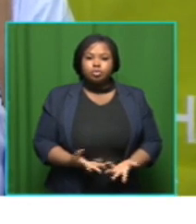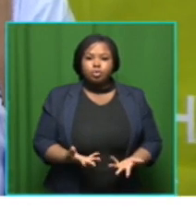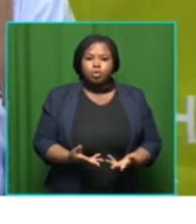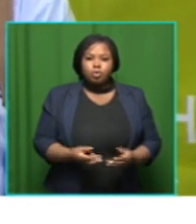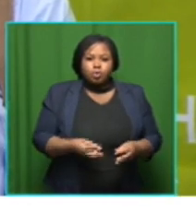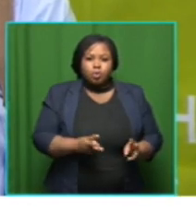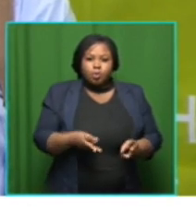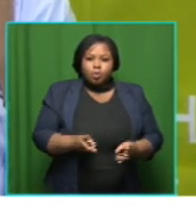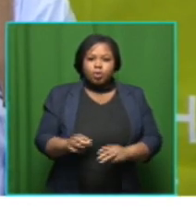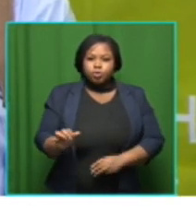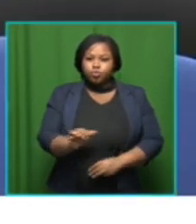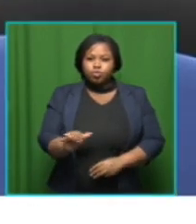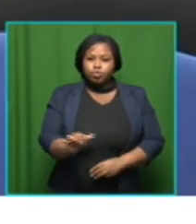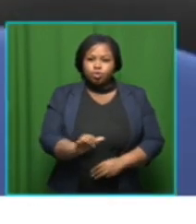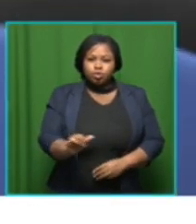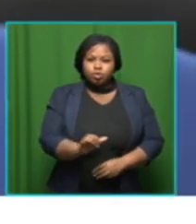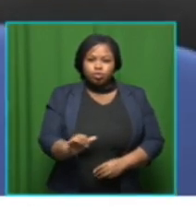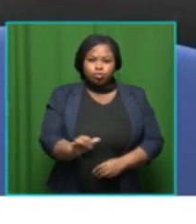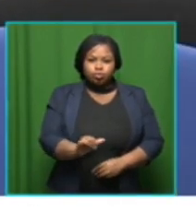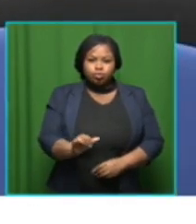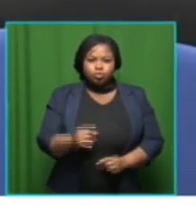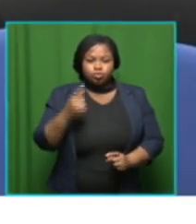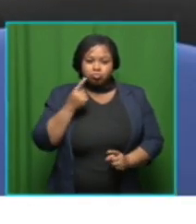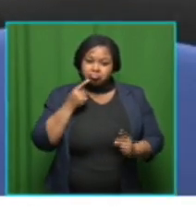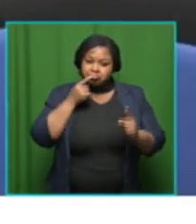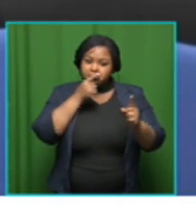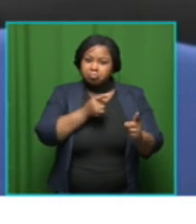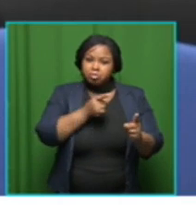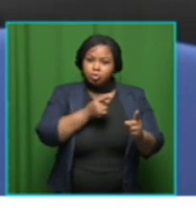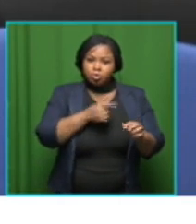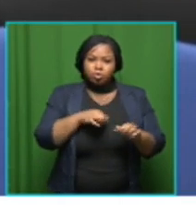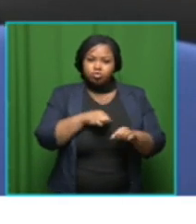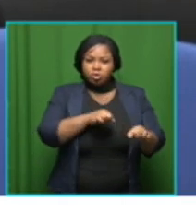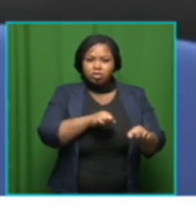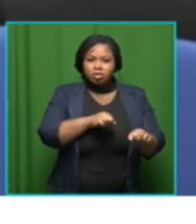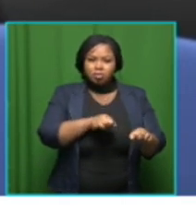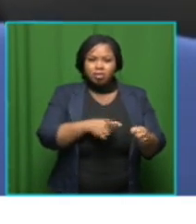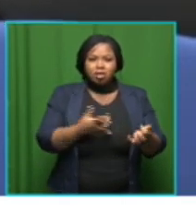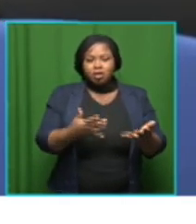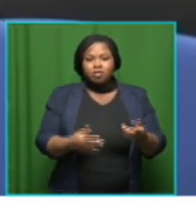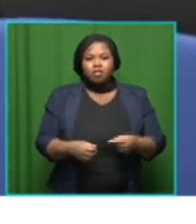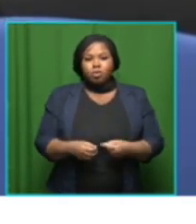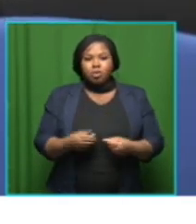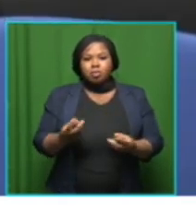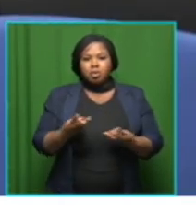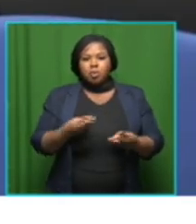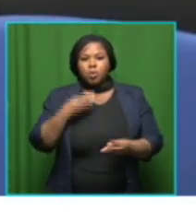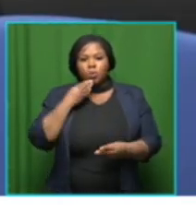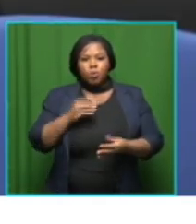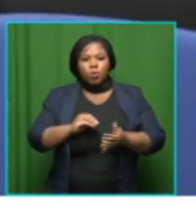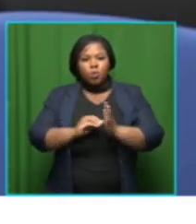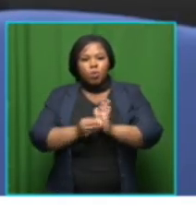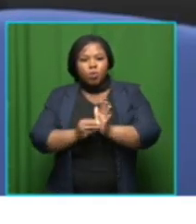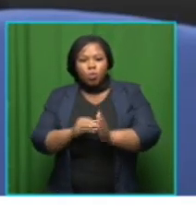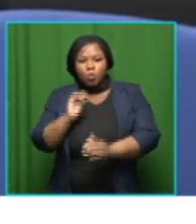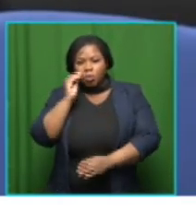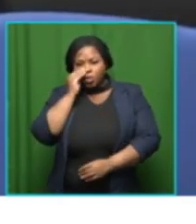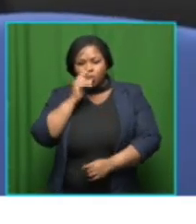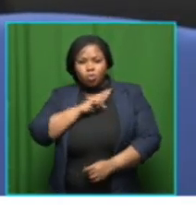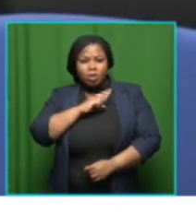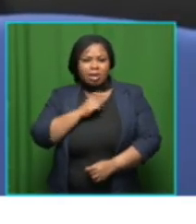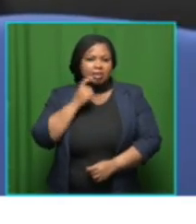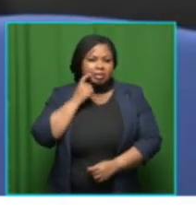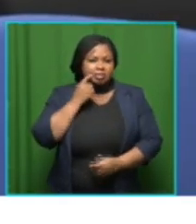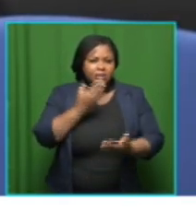place to ensure that strategy is not hijacked by criminals? It could be an easy way for criminals